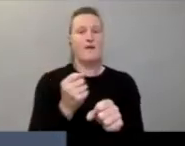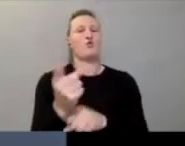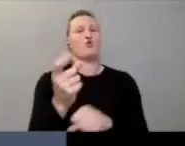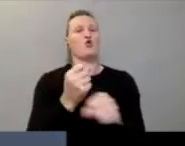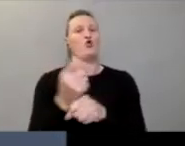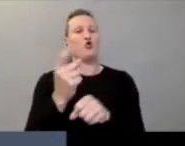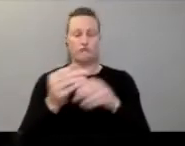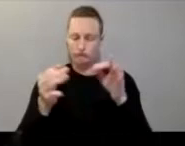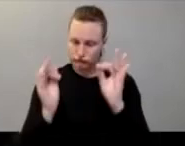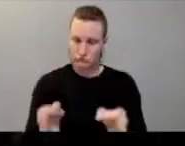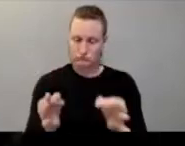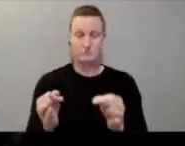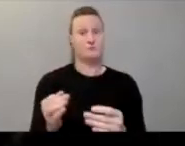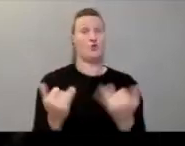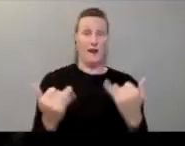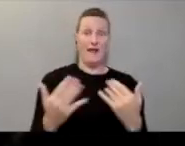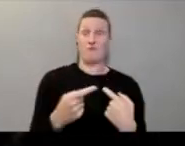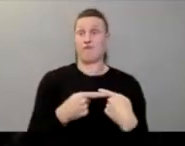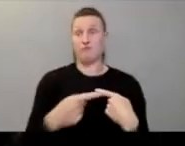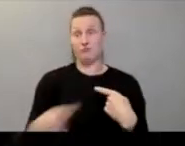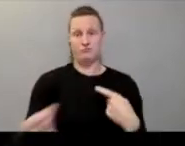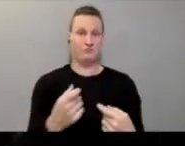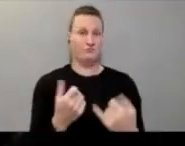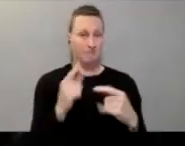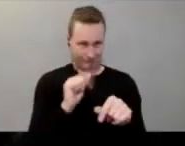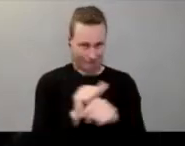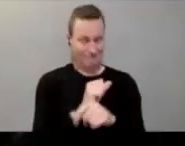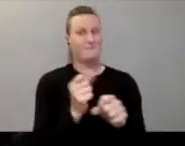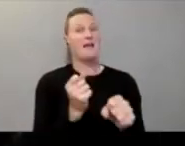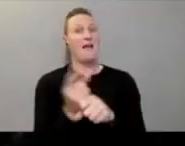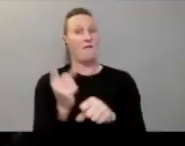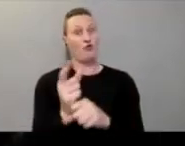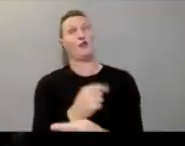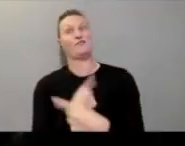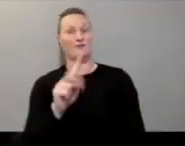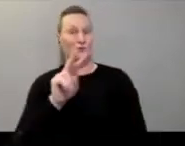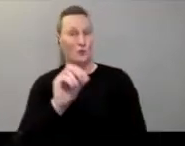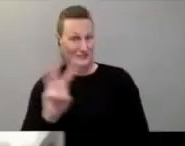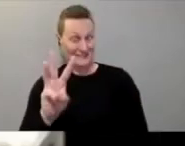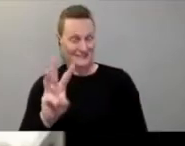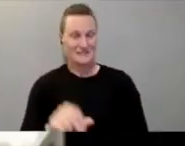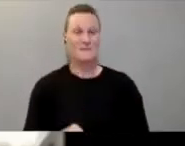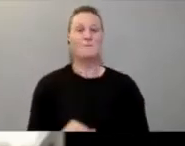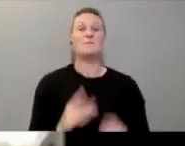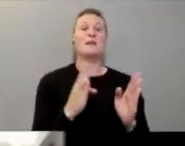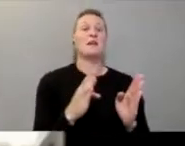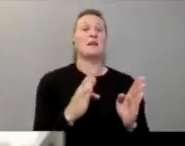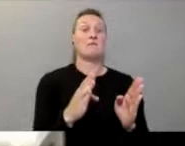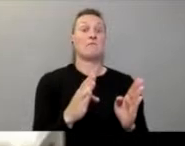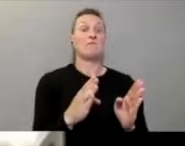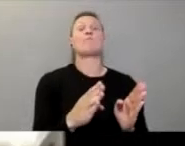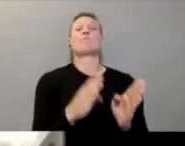that's where we are today. Next slide, please. And then the next one.